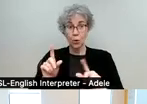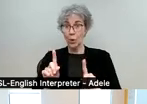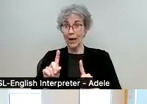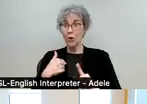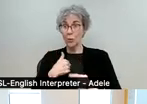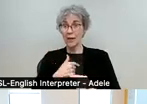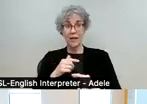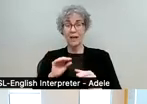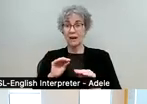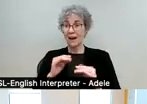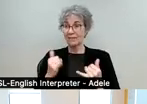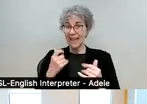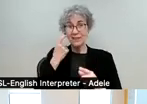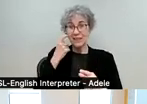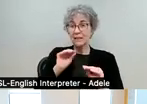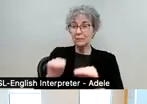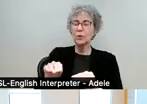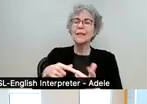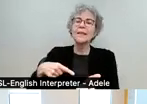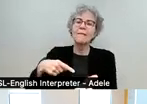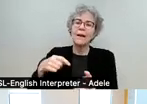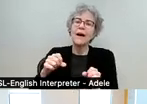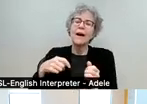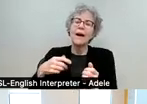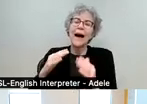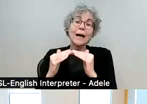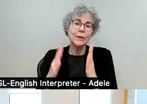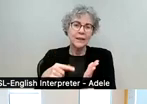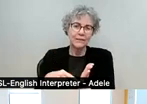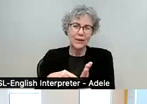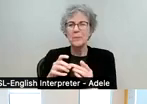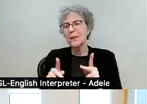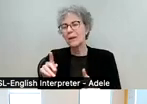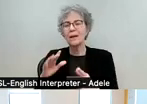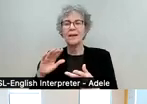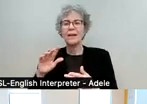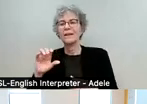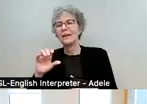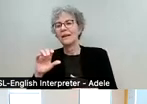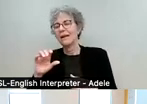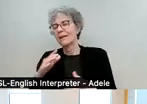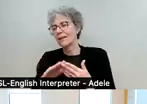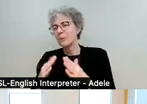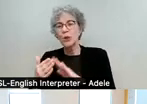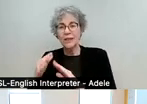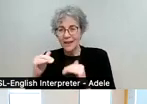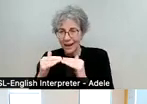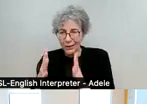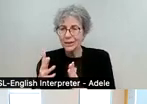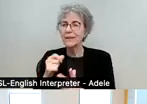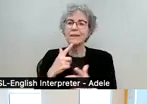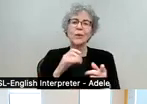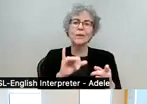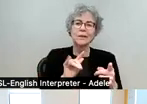affordable housing. So there's people that might be on the Toronto Community Housing Wait List or qualify for supports from the City